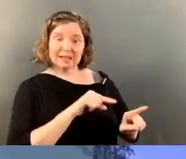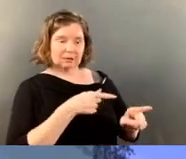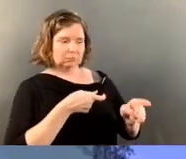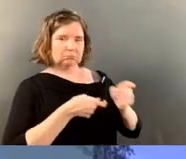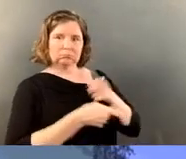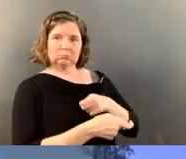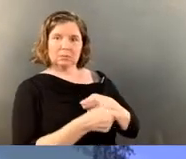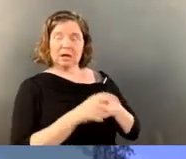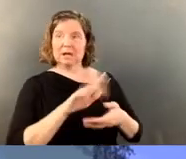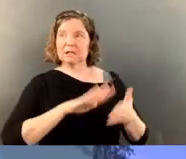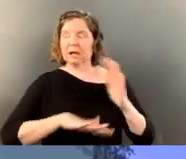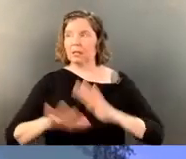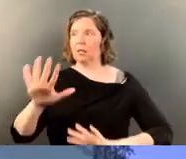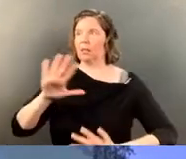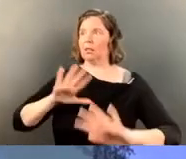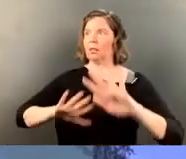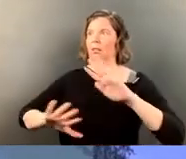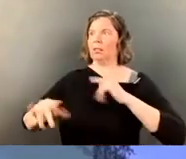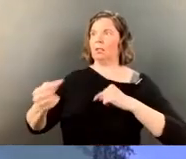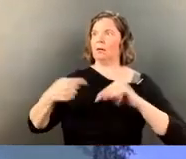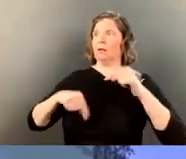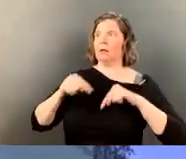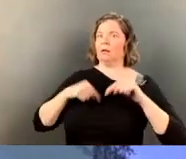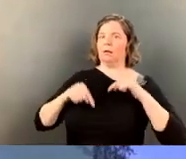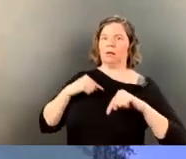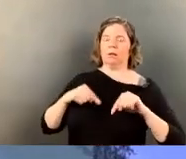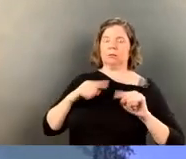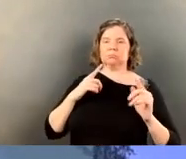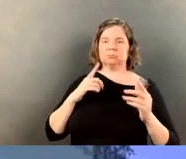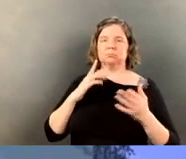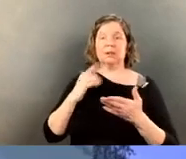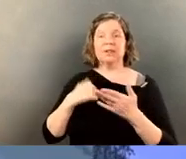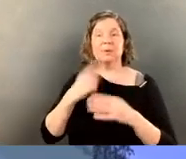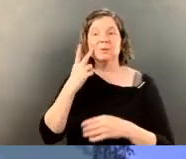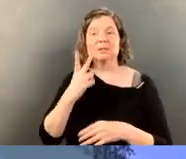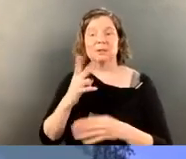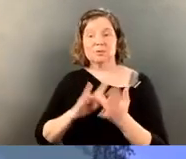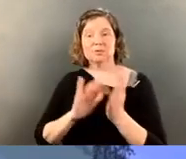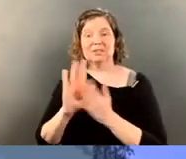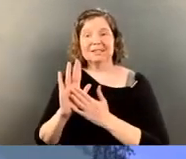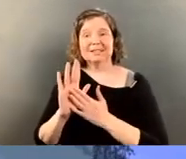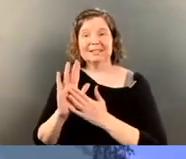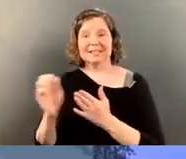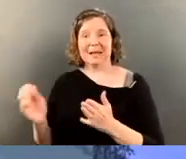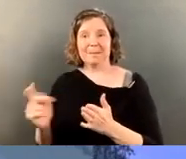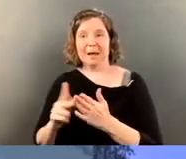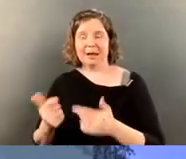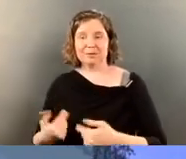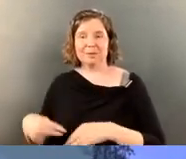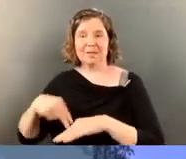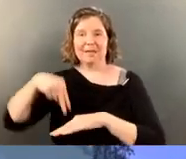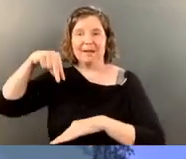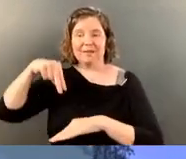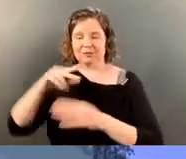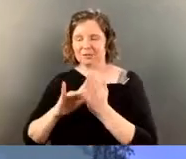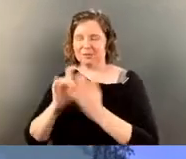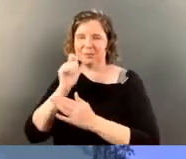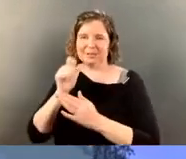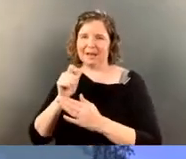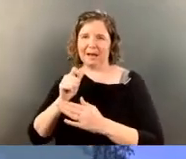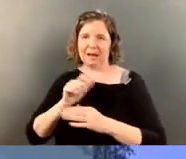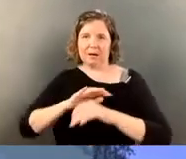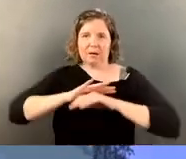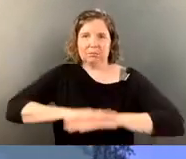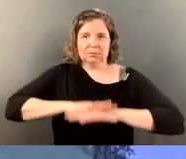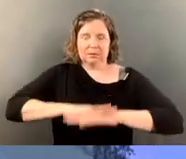would unravel itself and start working backwards. And that's what we see when Jesus came back to life. See, Jesus was not